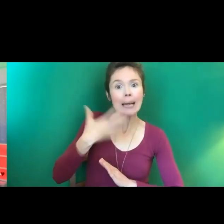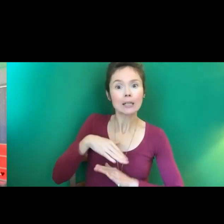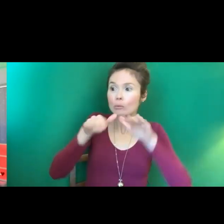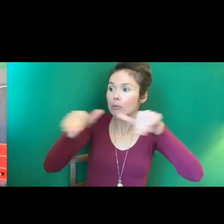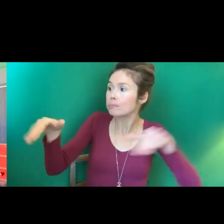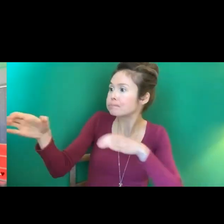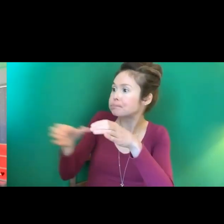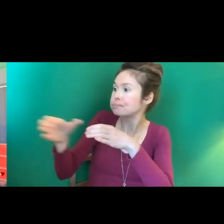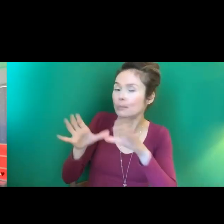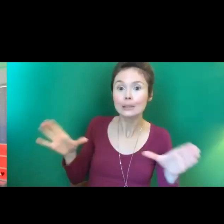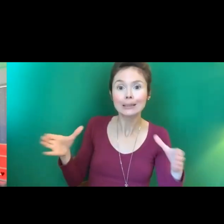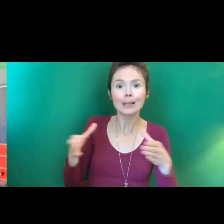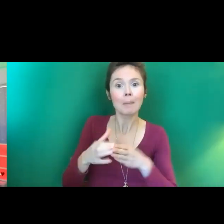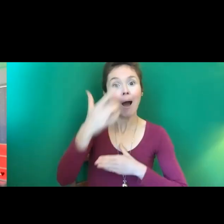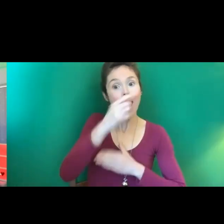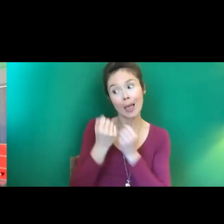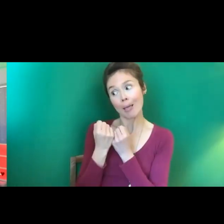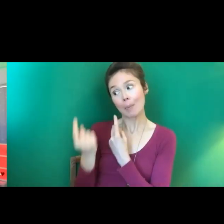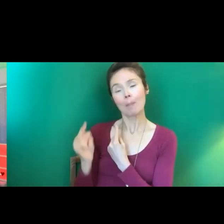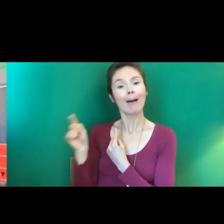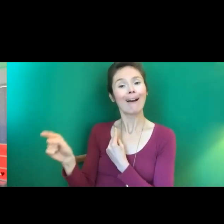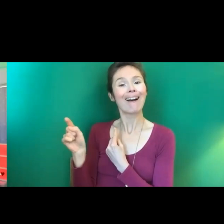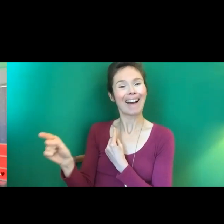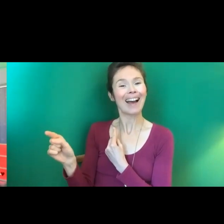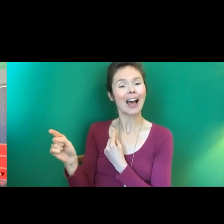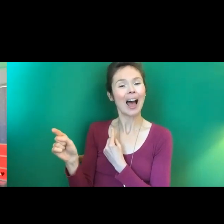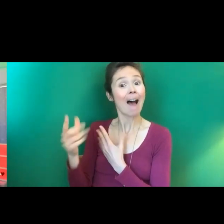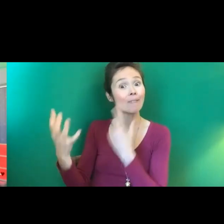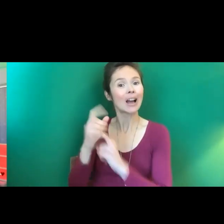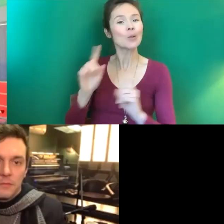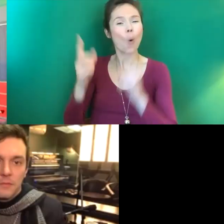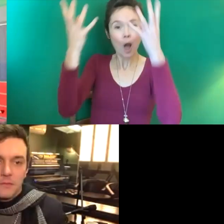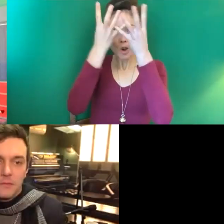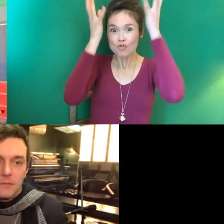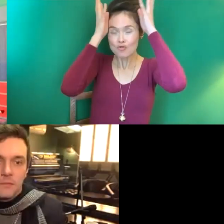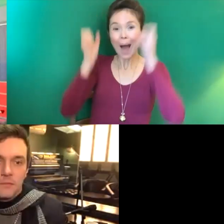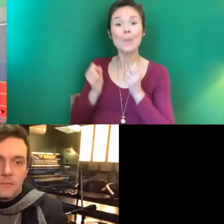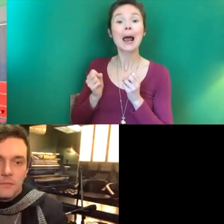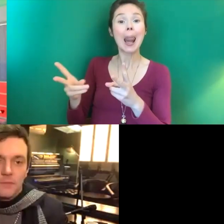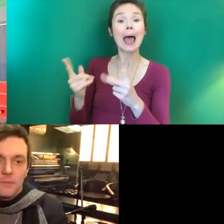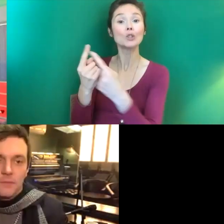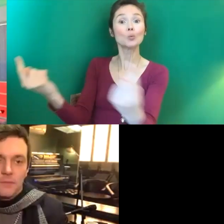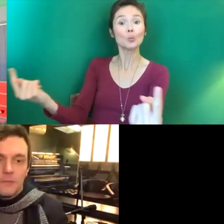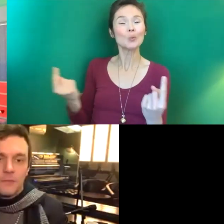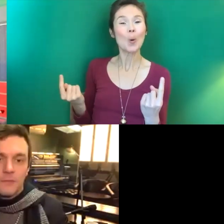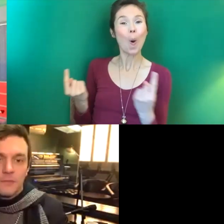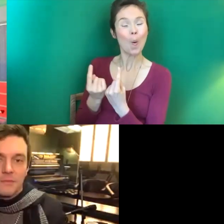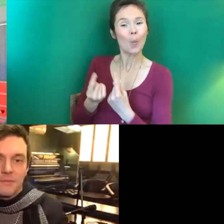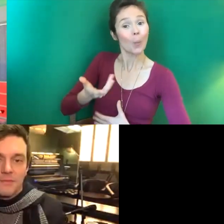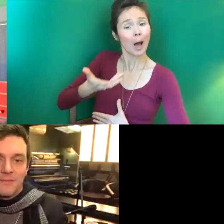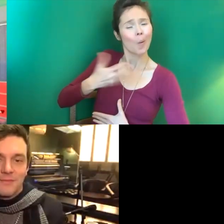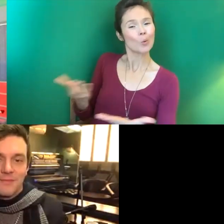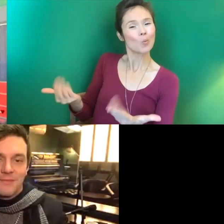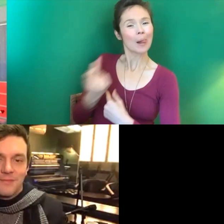enough to find Crown Lane Studios just down the road. And I'd like to welcome John Merriman into the